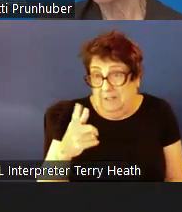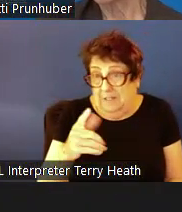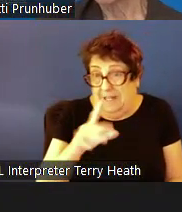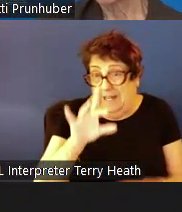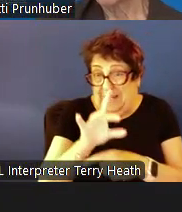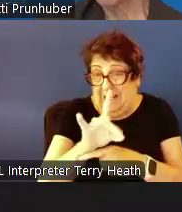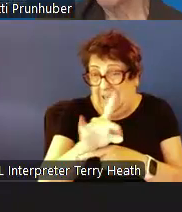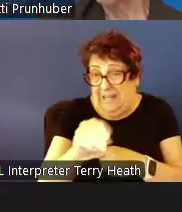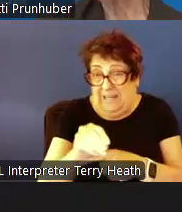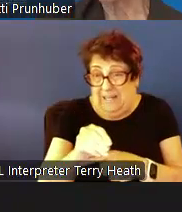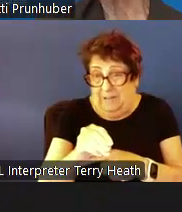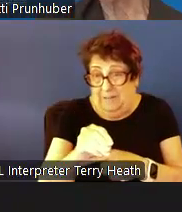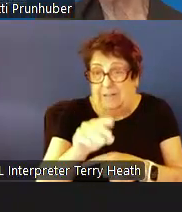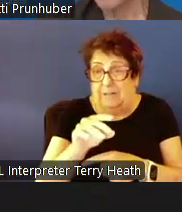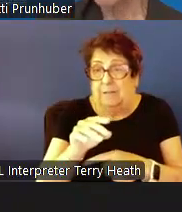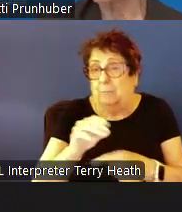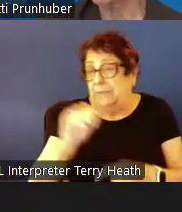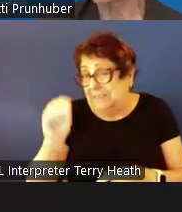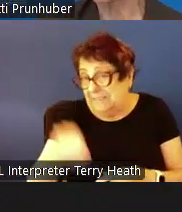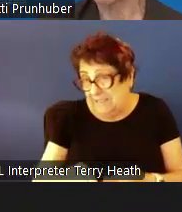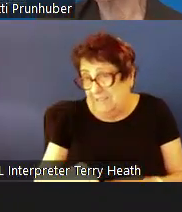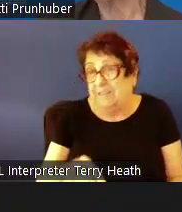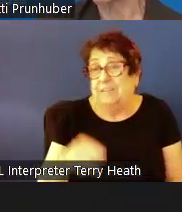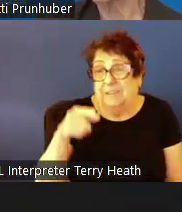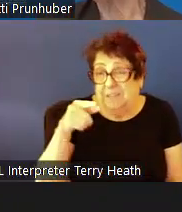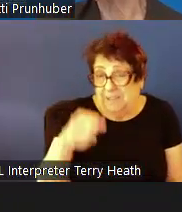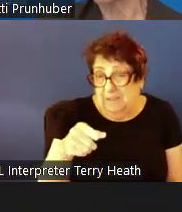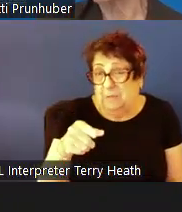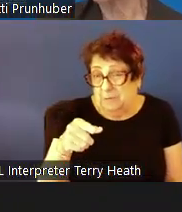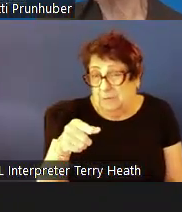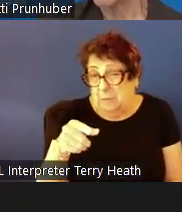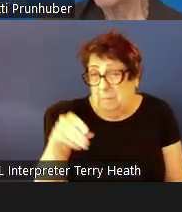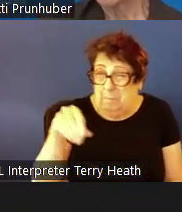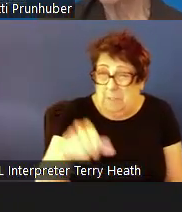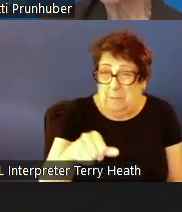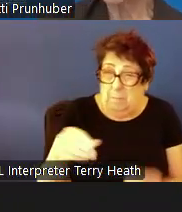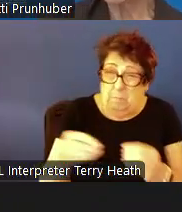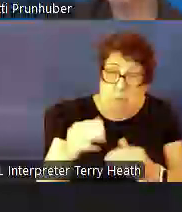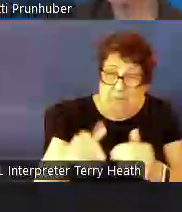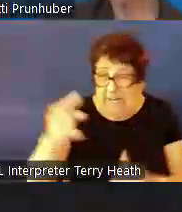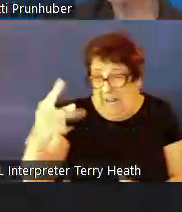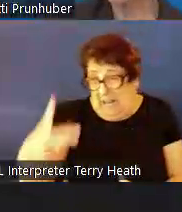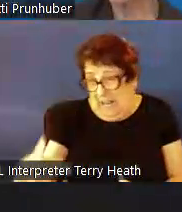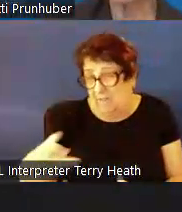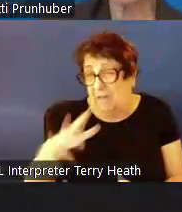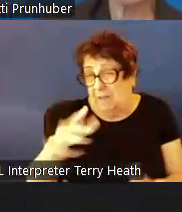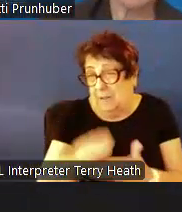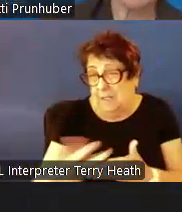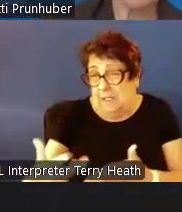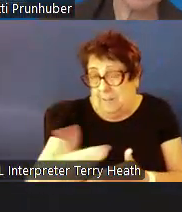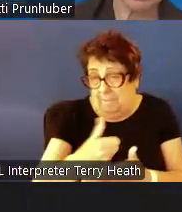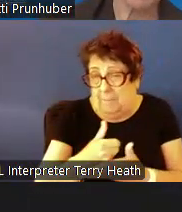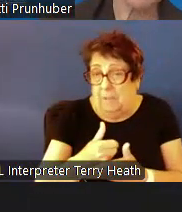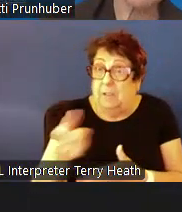2021. And most of them were paying more than half of their income for rent. And these rental cost burdens increase